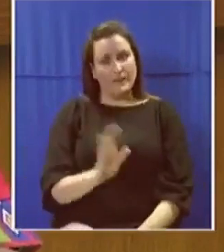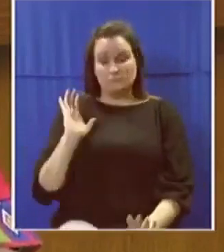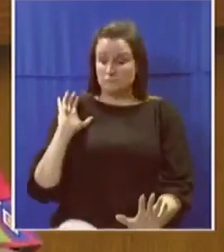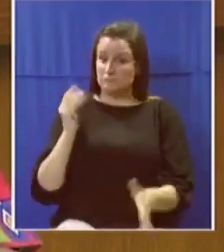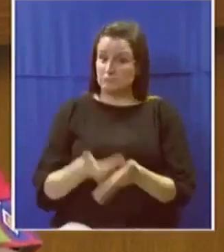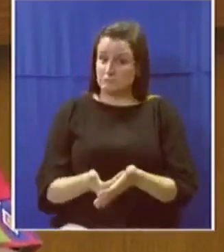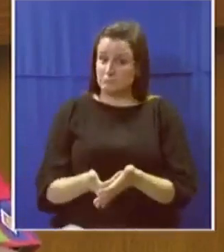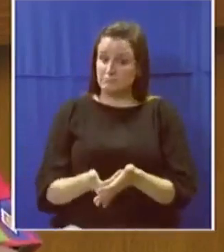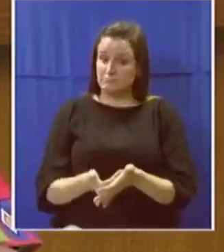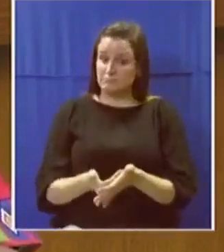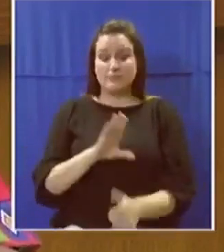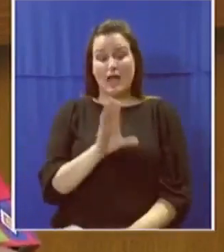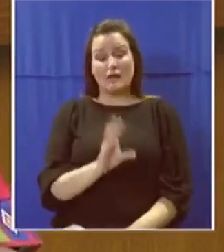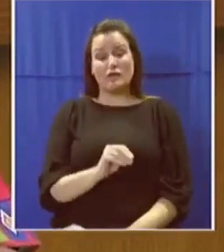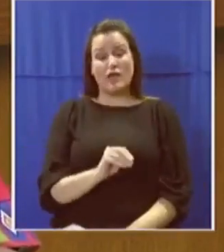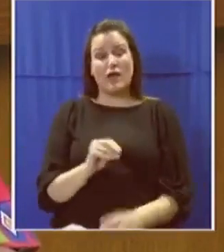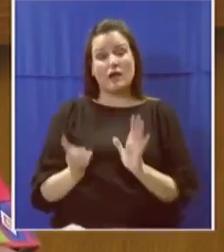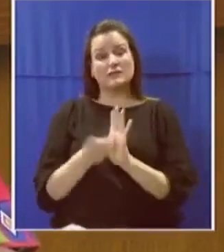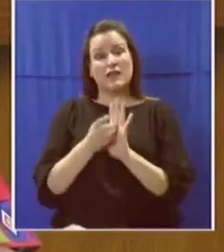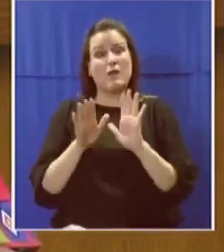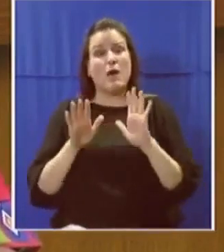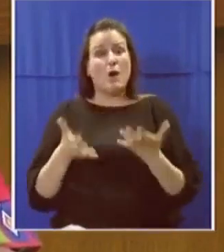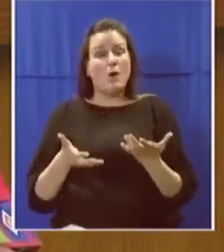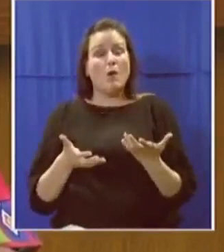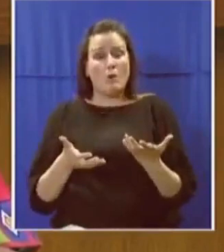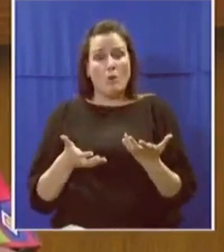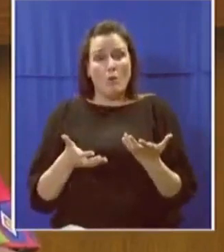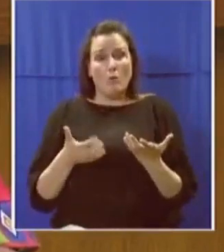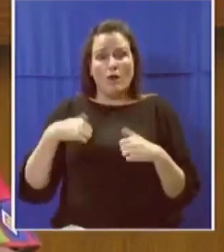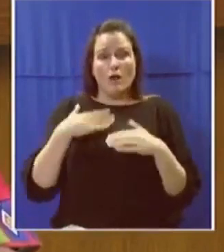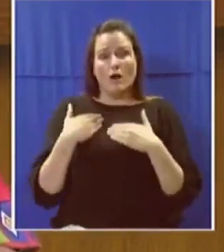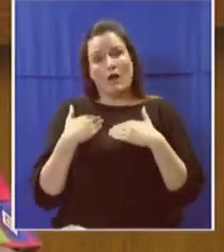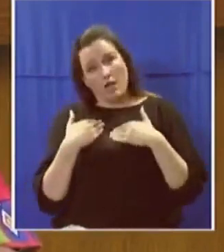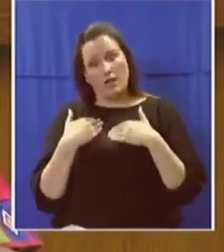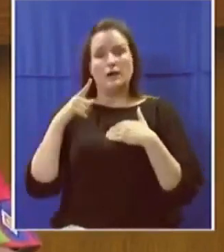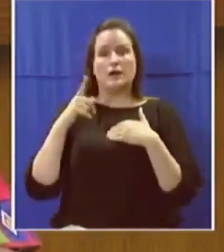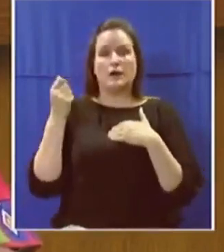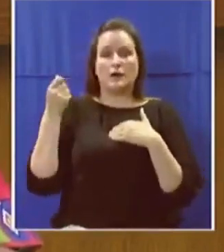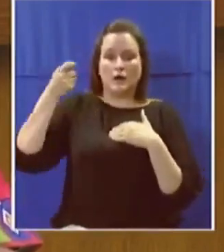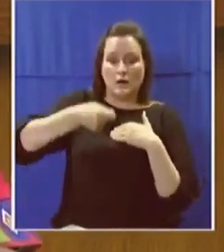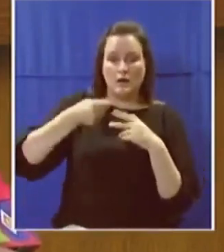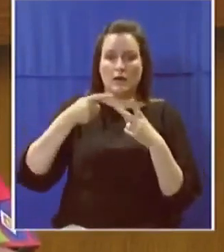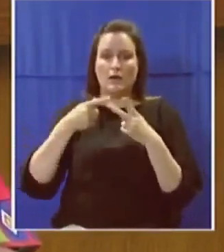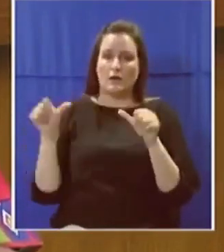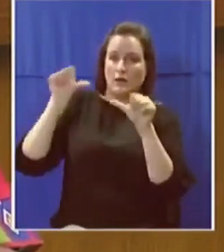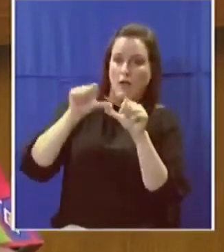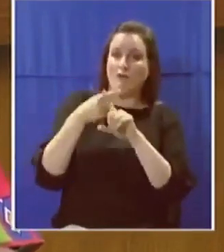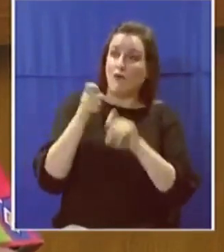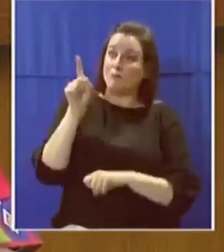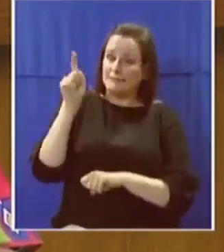the development of the African continent is highly dependent on the financing and the financial aids from the